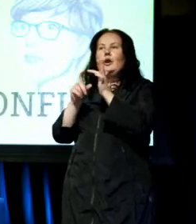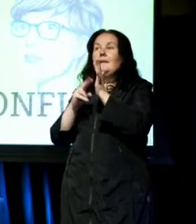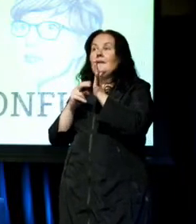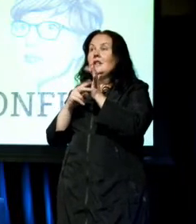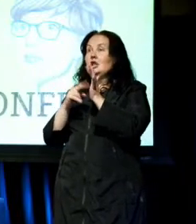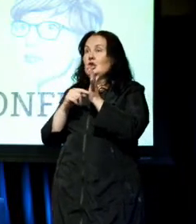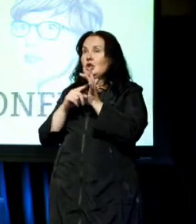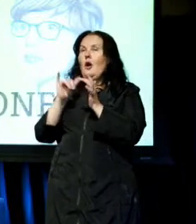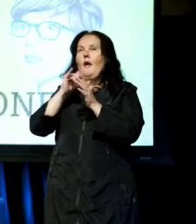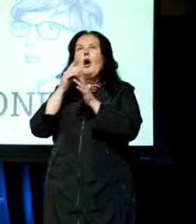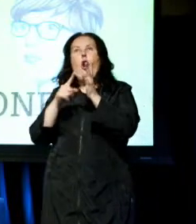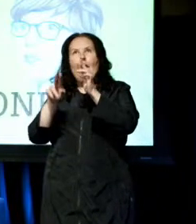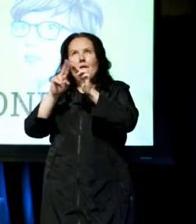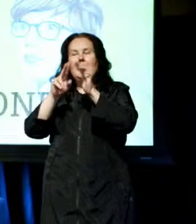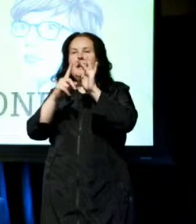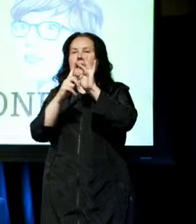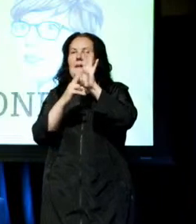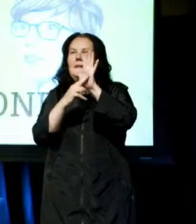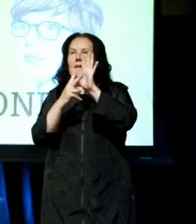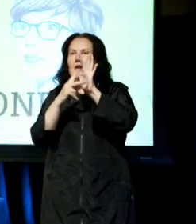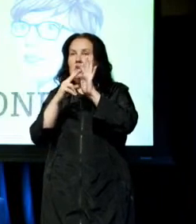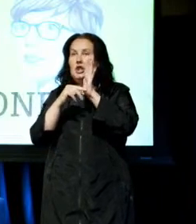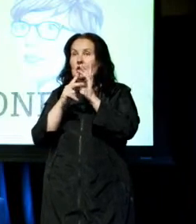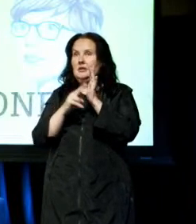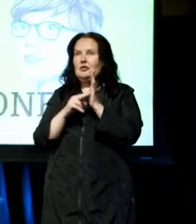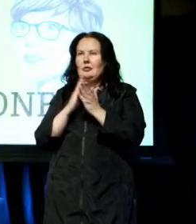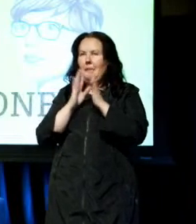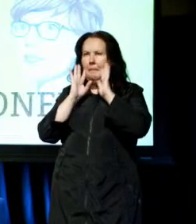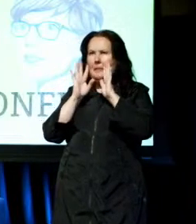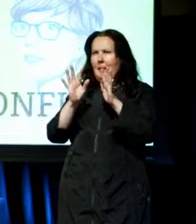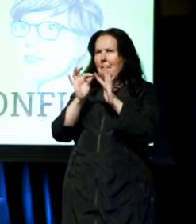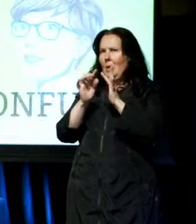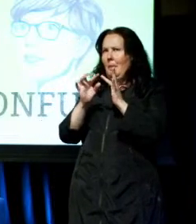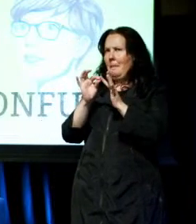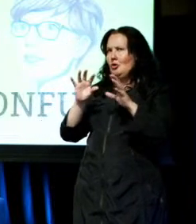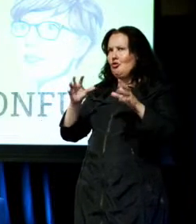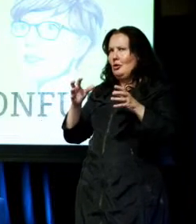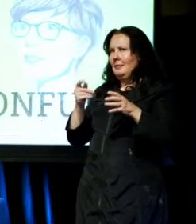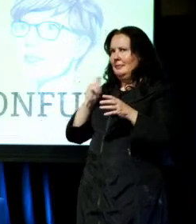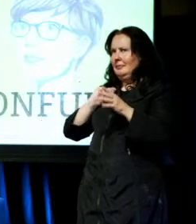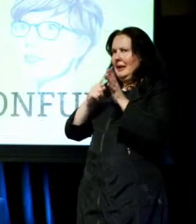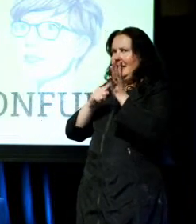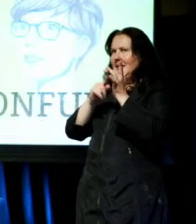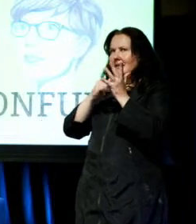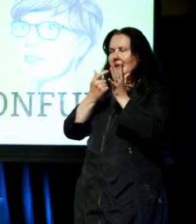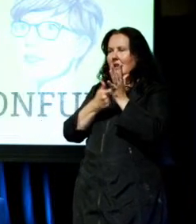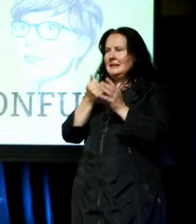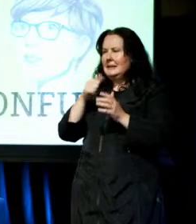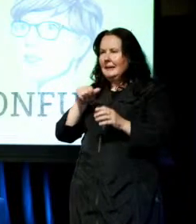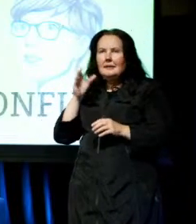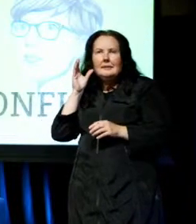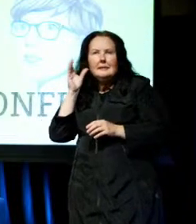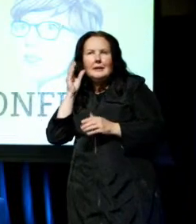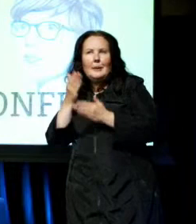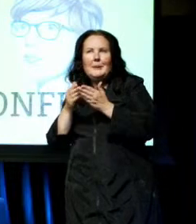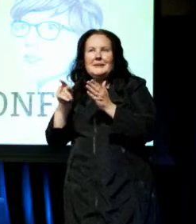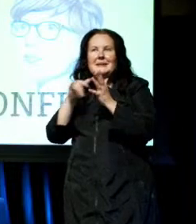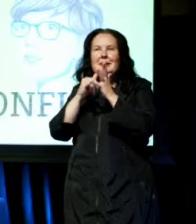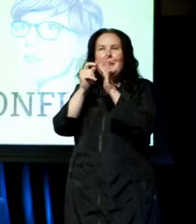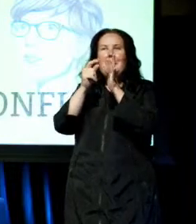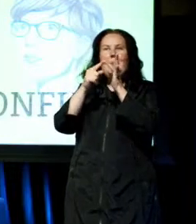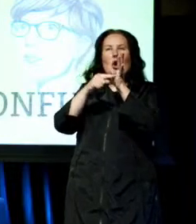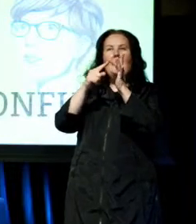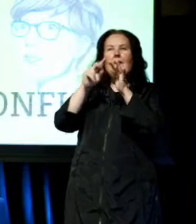Sisters of Invention. Sorry, a real sorry. Amazing pop group that yes. I still Fantastic. Listen to on Spotify every week.